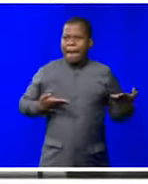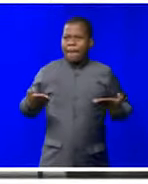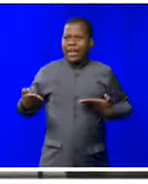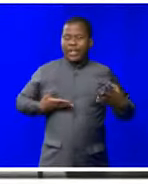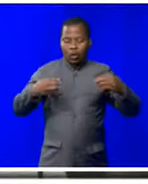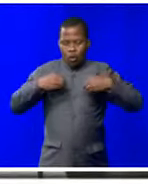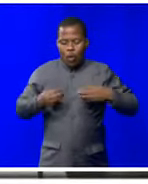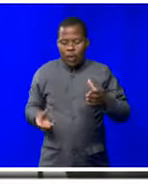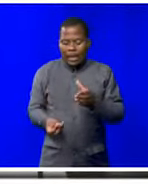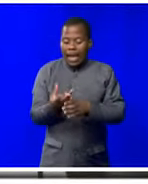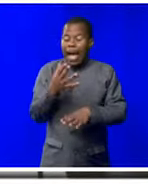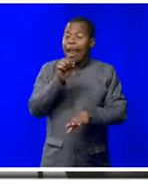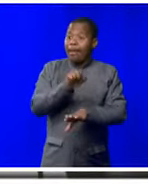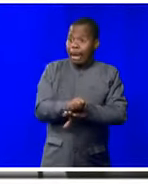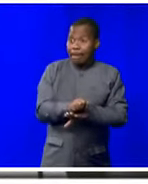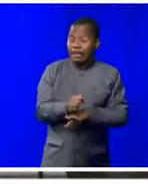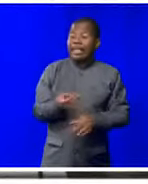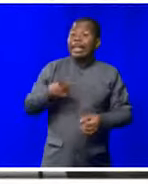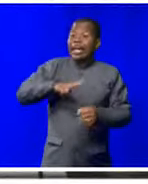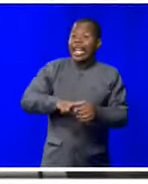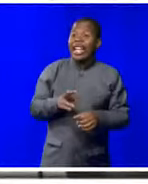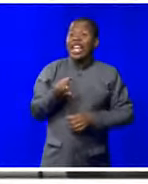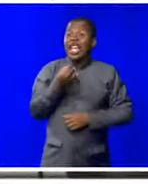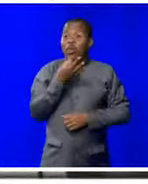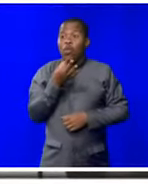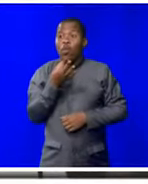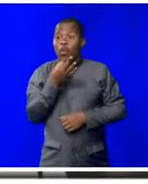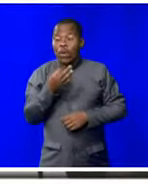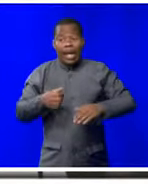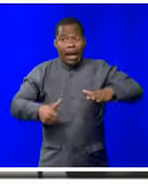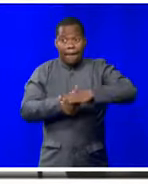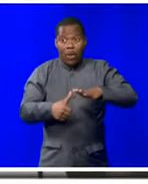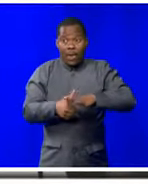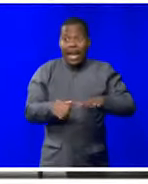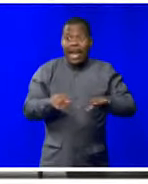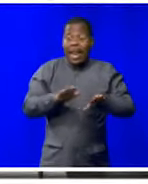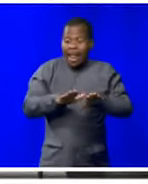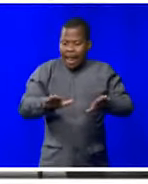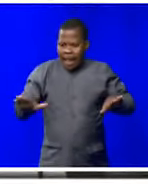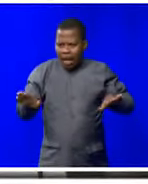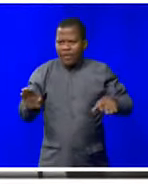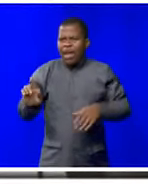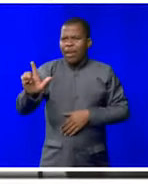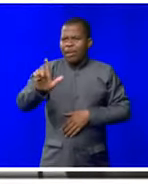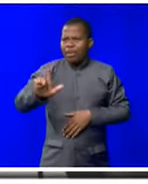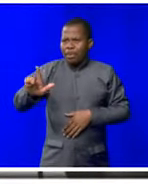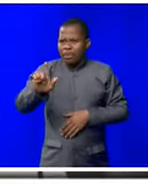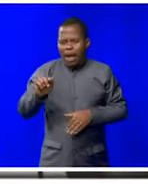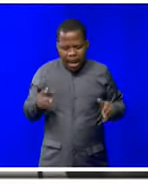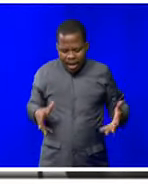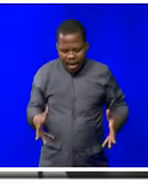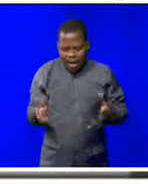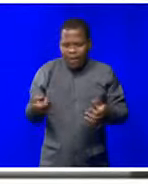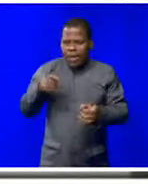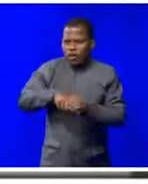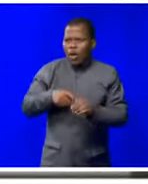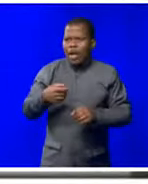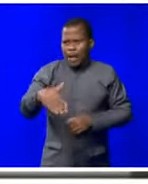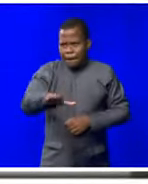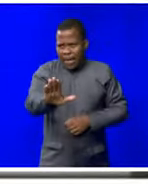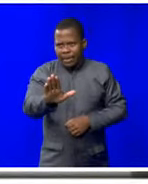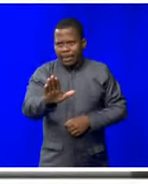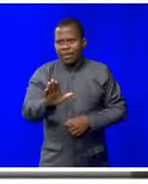labasha nangabe babhale si declined uthole mbamba lo declined unetiseke.